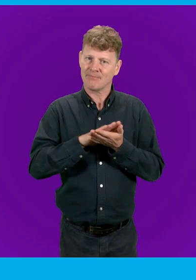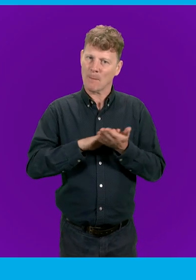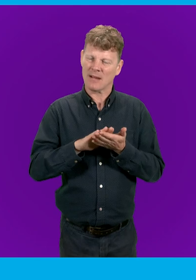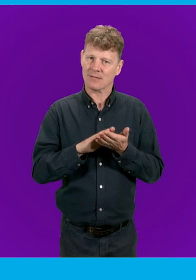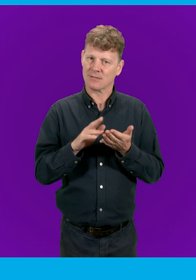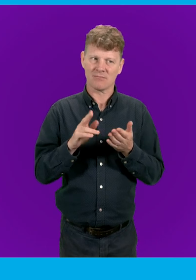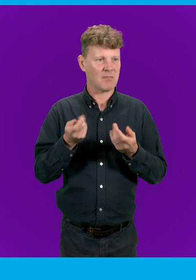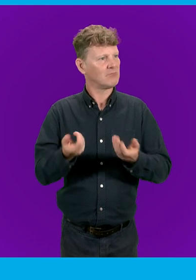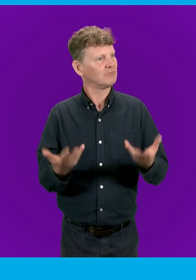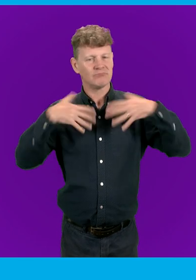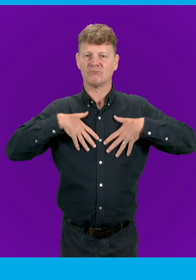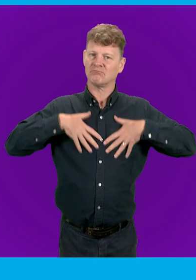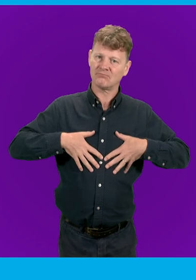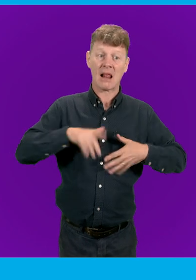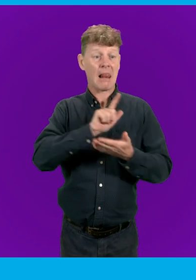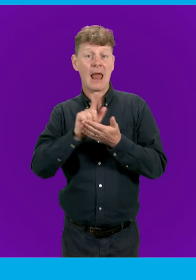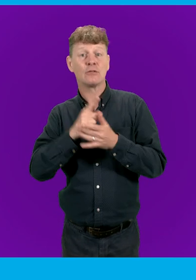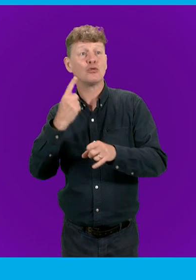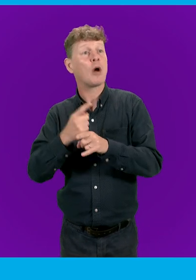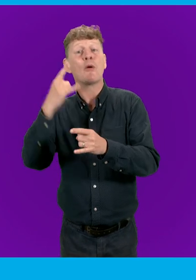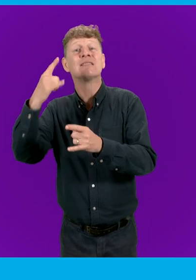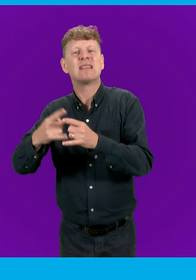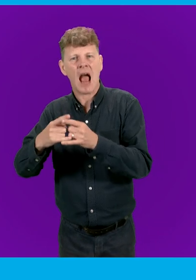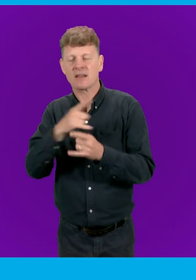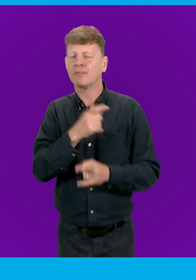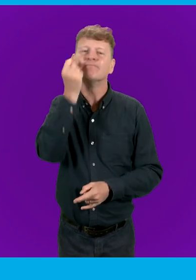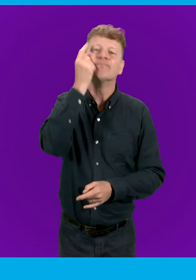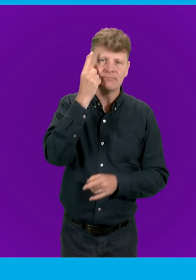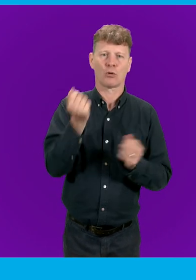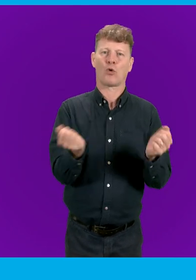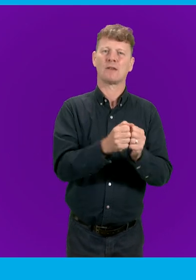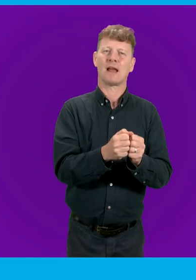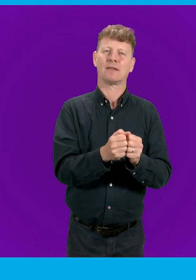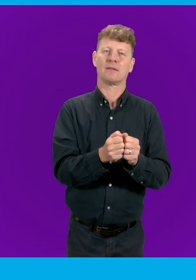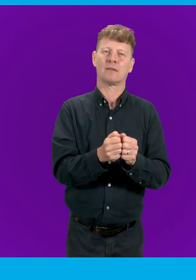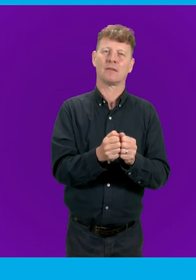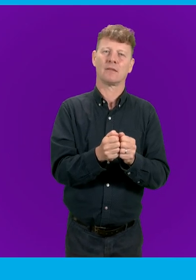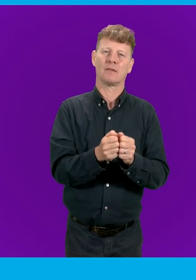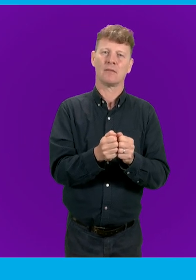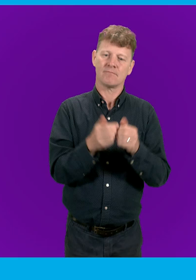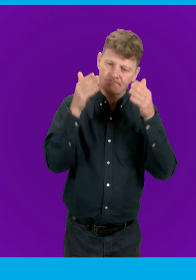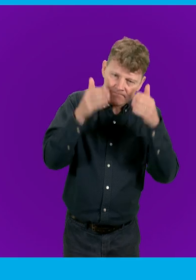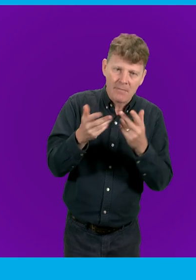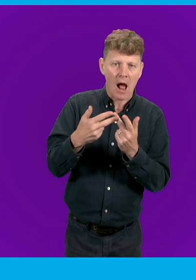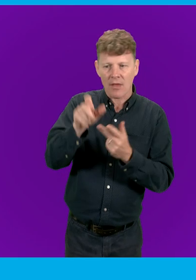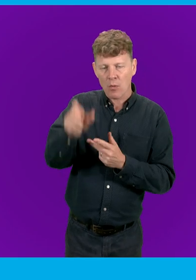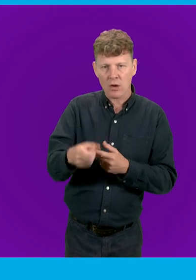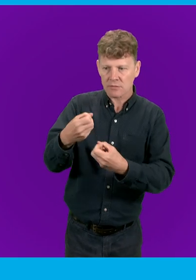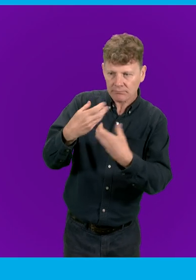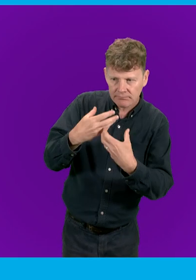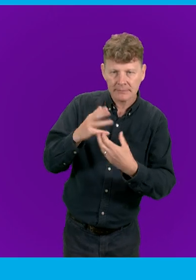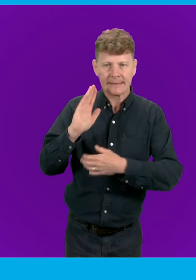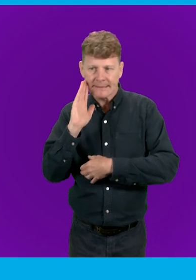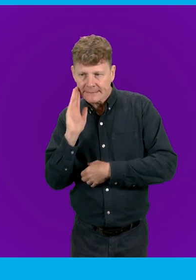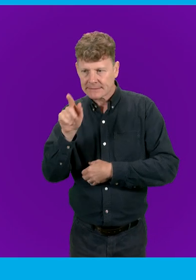becomes natural when we start talking about sex that they already get what that means, paying attention to what someone else is saying and listening out